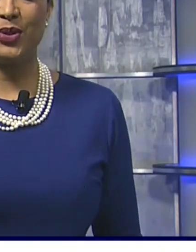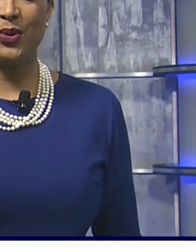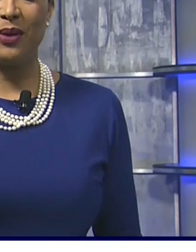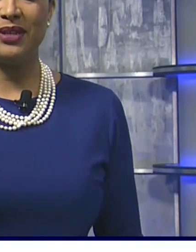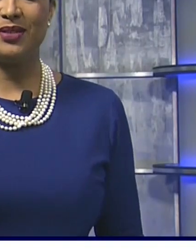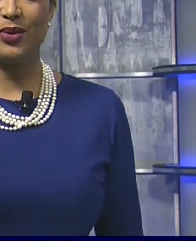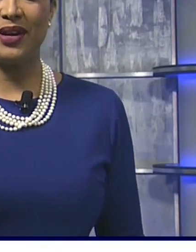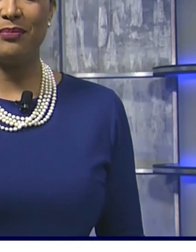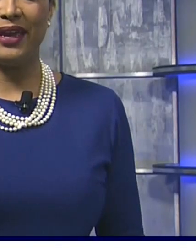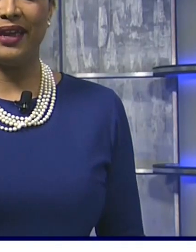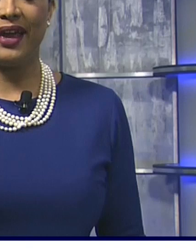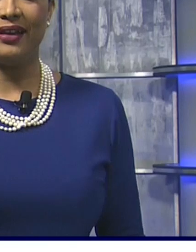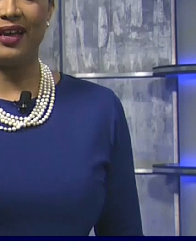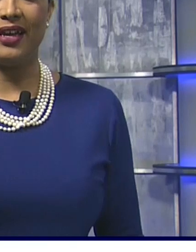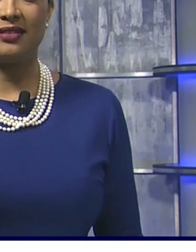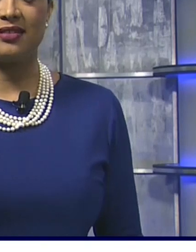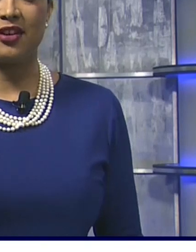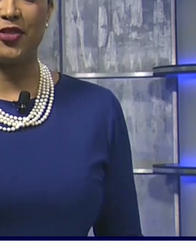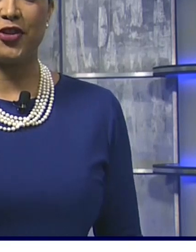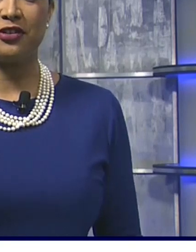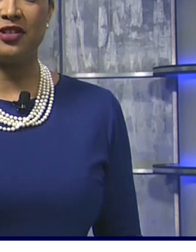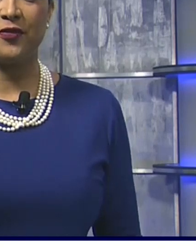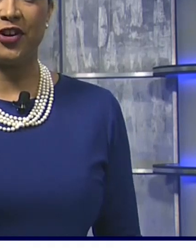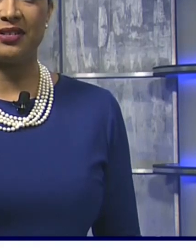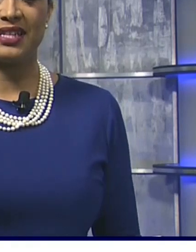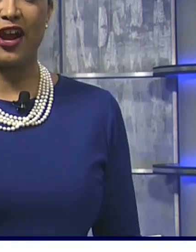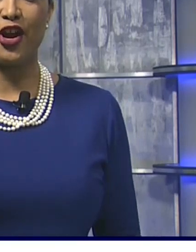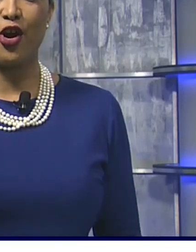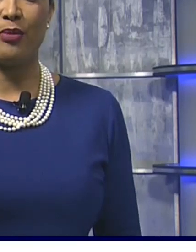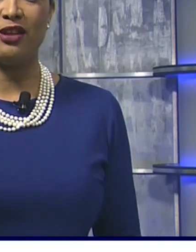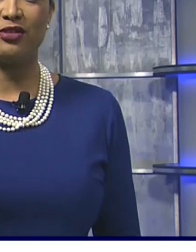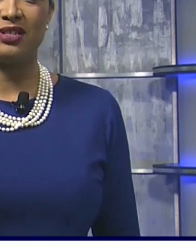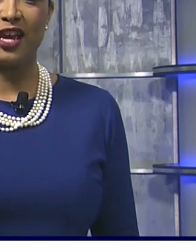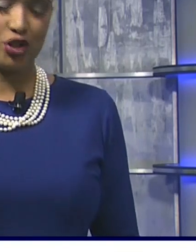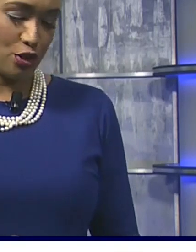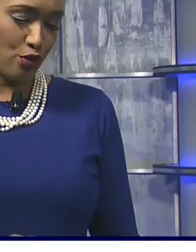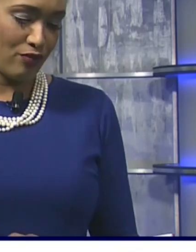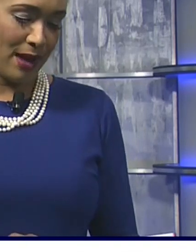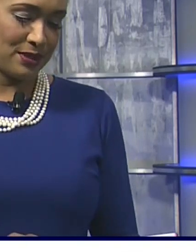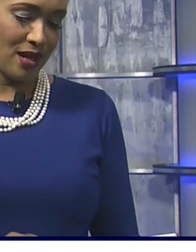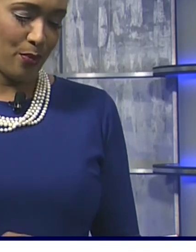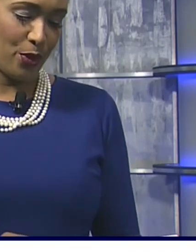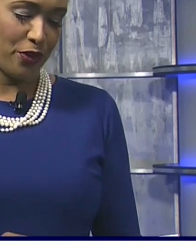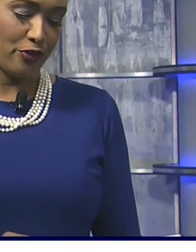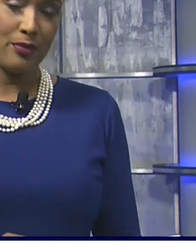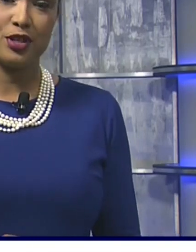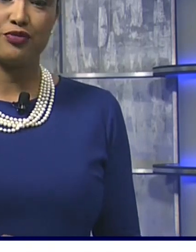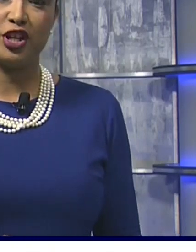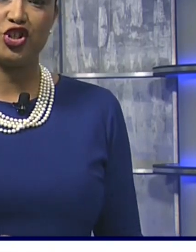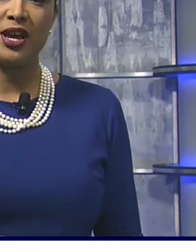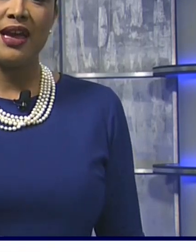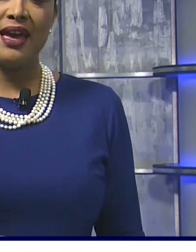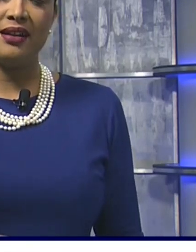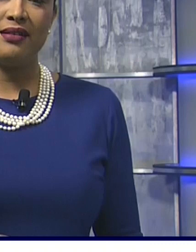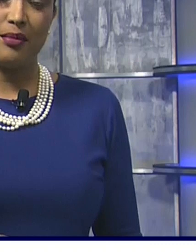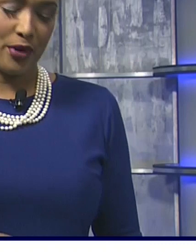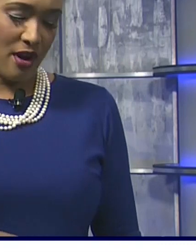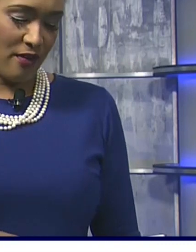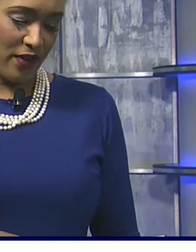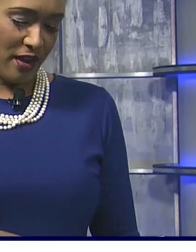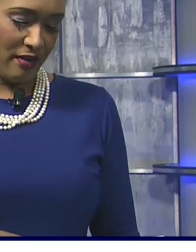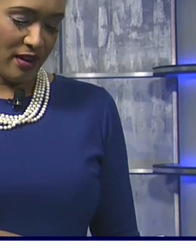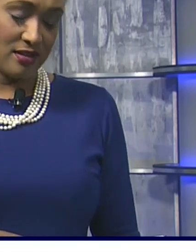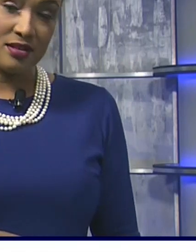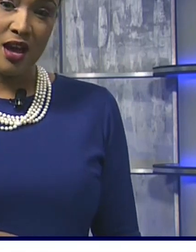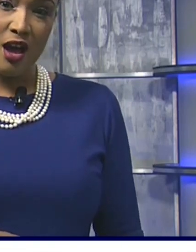Very good evening to you. I'm Lisa Lord and making headlines. The 31st CARICOM Intersessional wraps up with agreements reached in a number